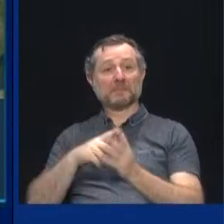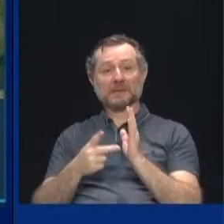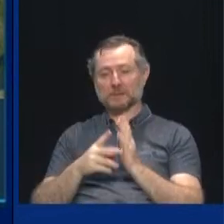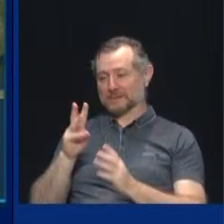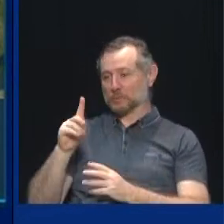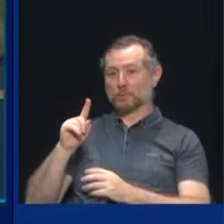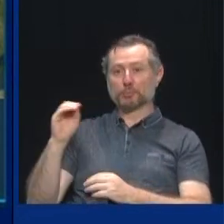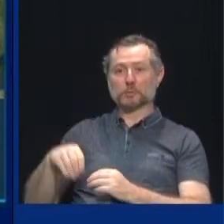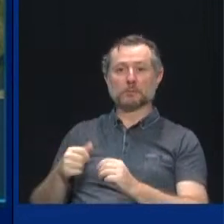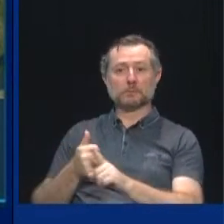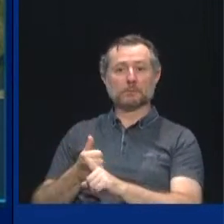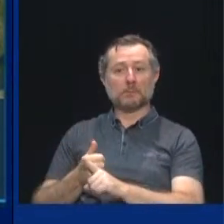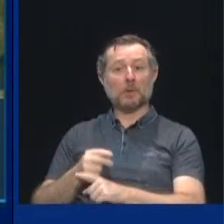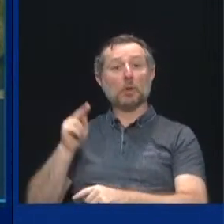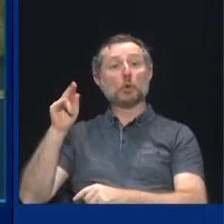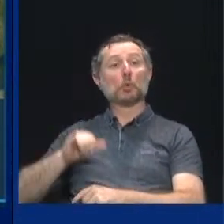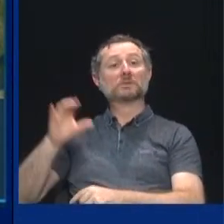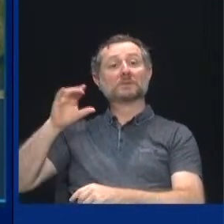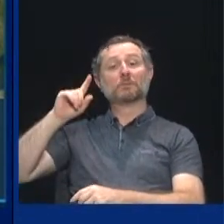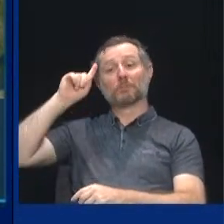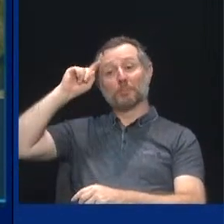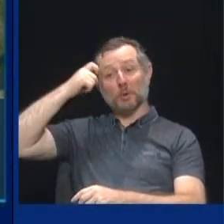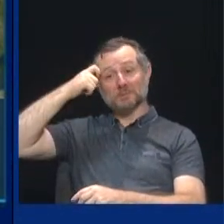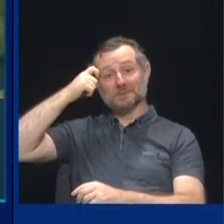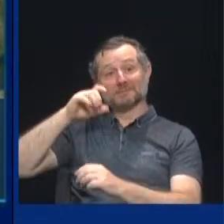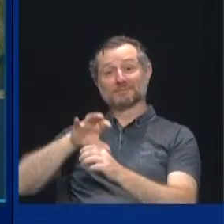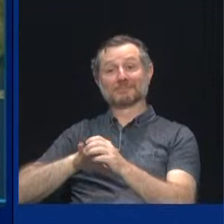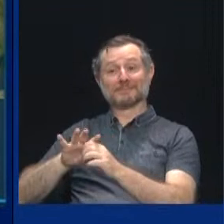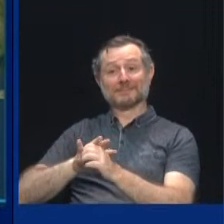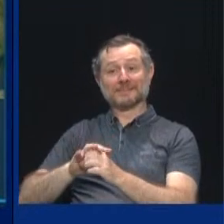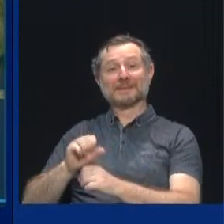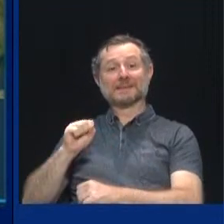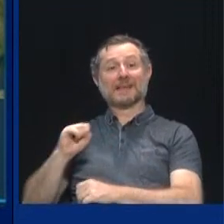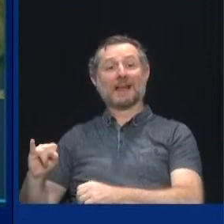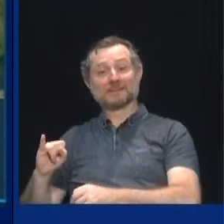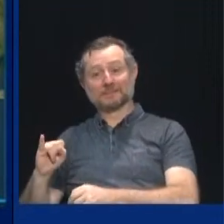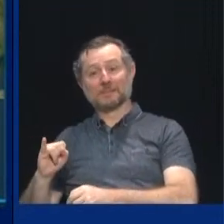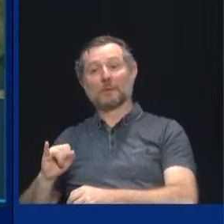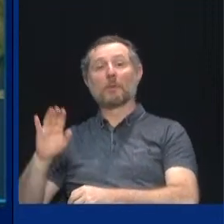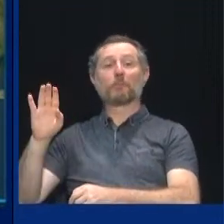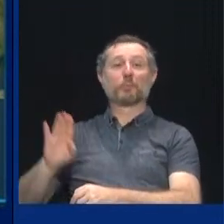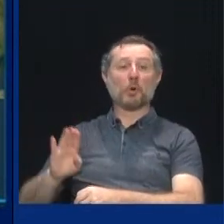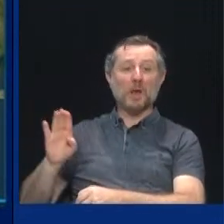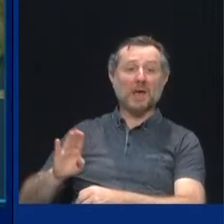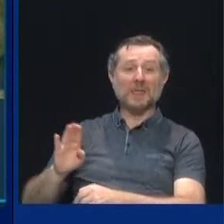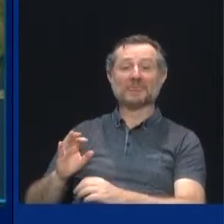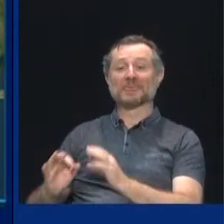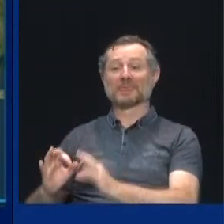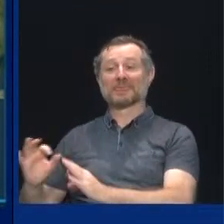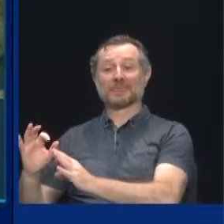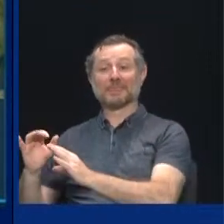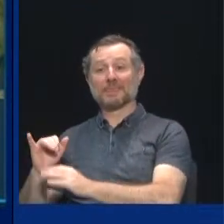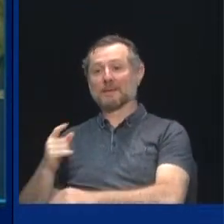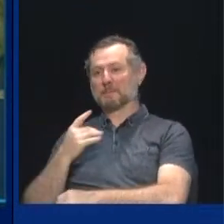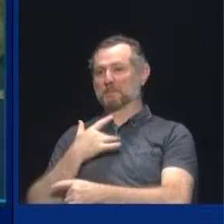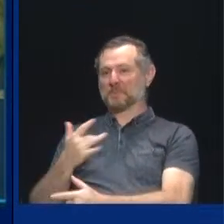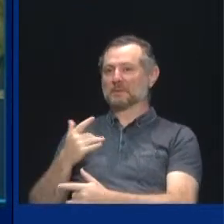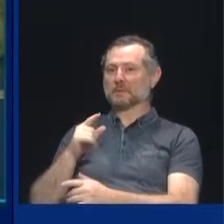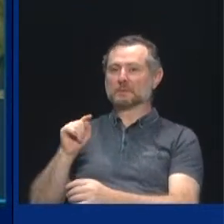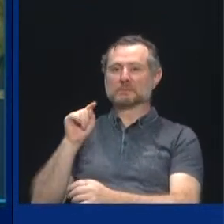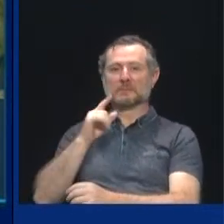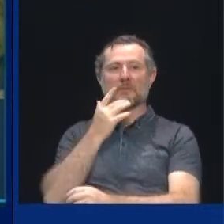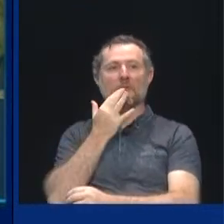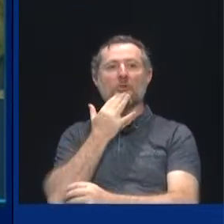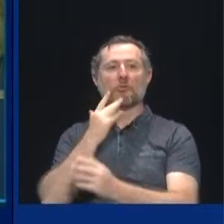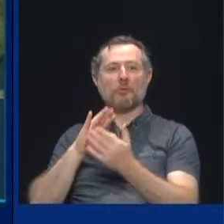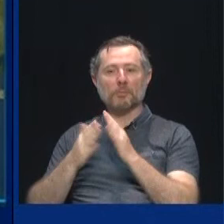Bronx, Staten Island, Brooklyn, tends to be communities of color, tends to be